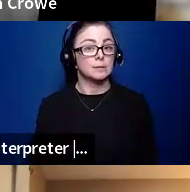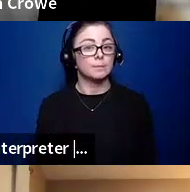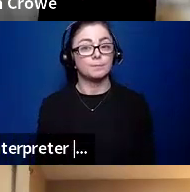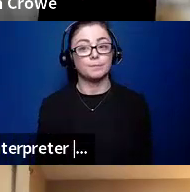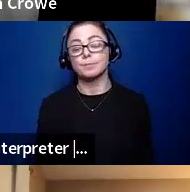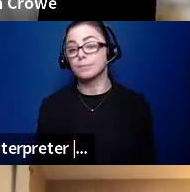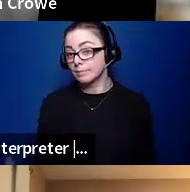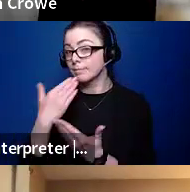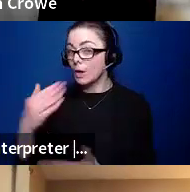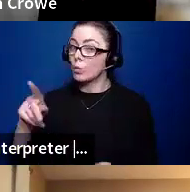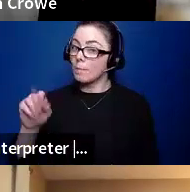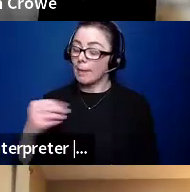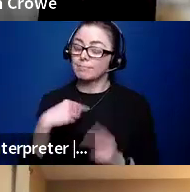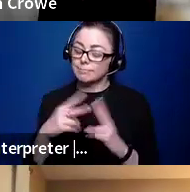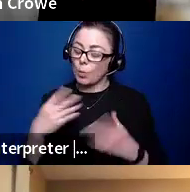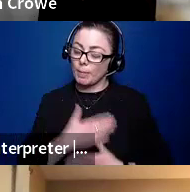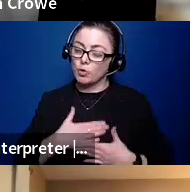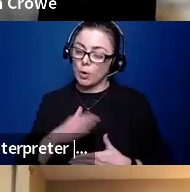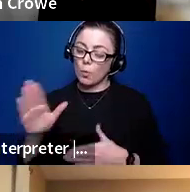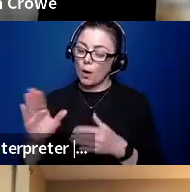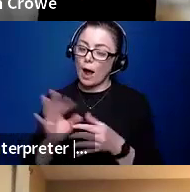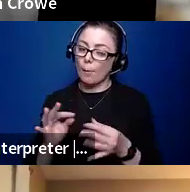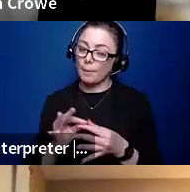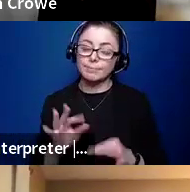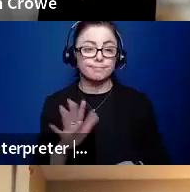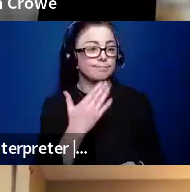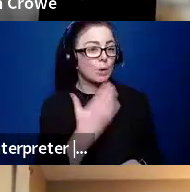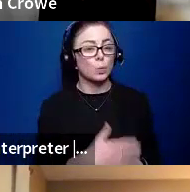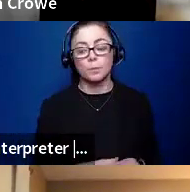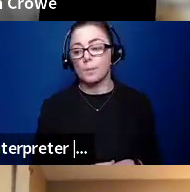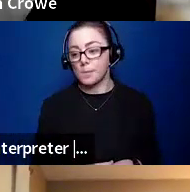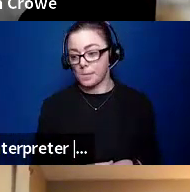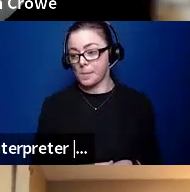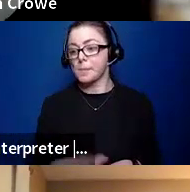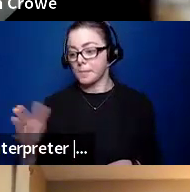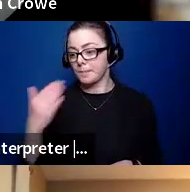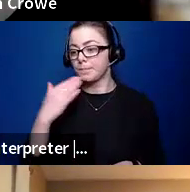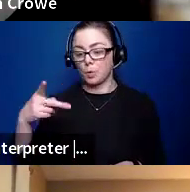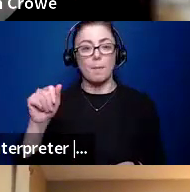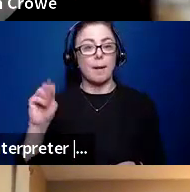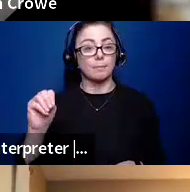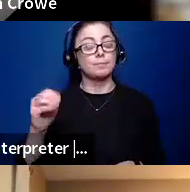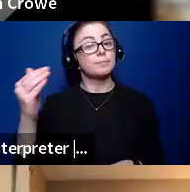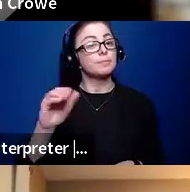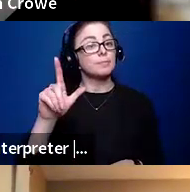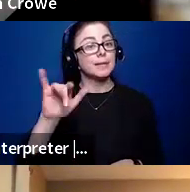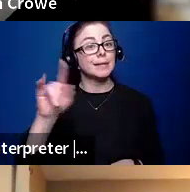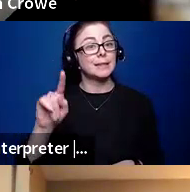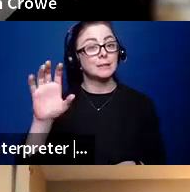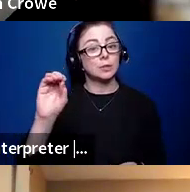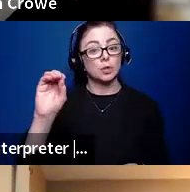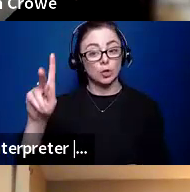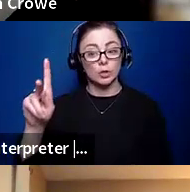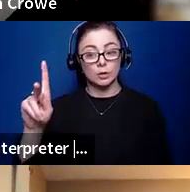Thank you, Pam. I really appreciate your comment. Thank you. Yes, thank you, Pam. Liz Cook, if you are